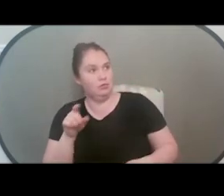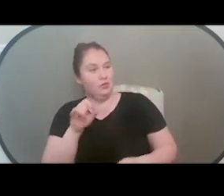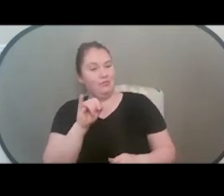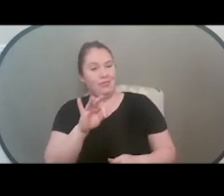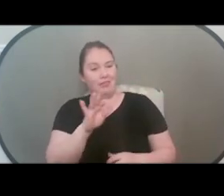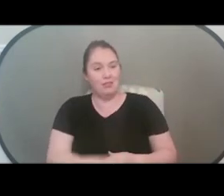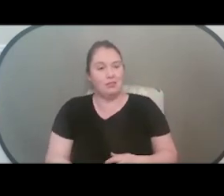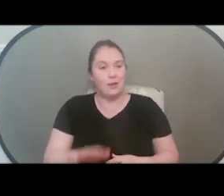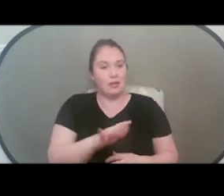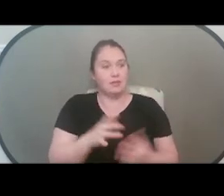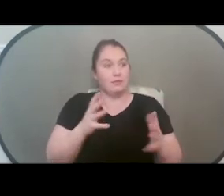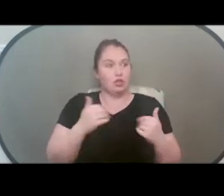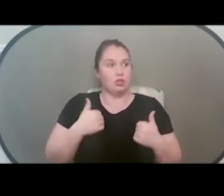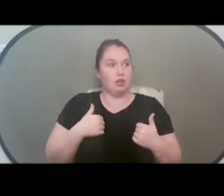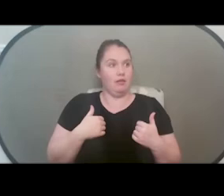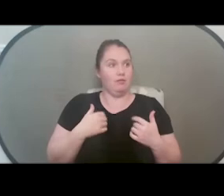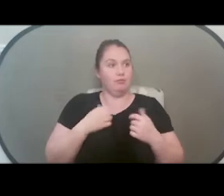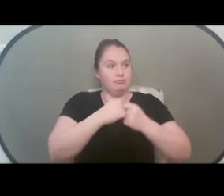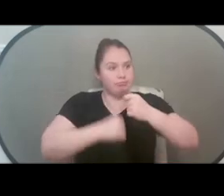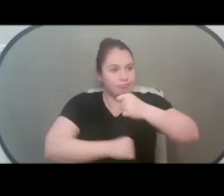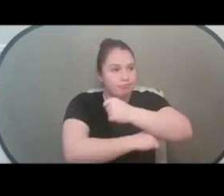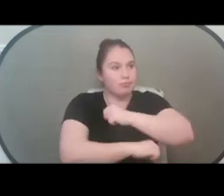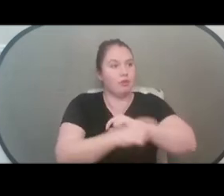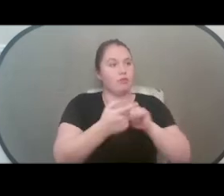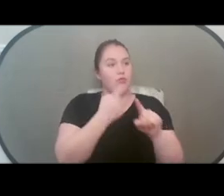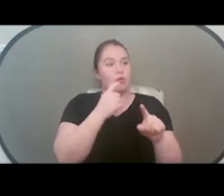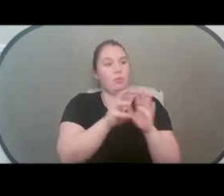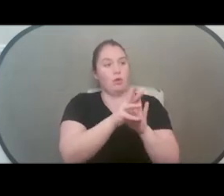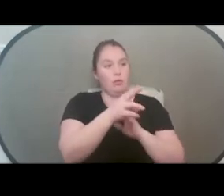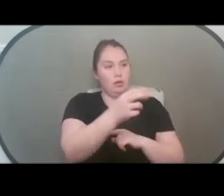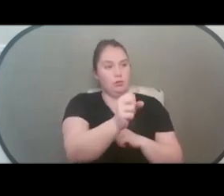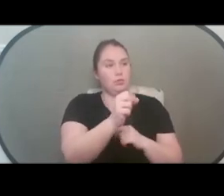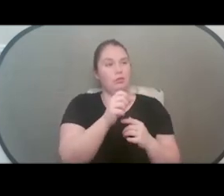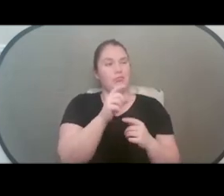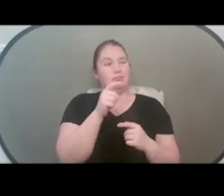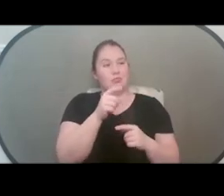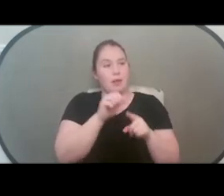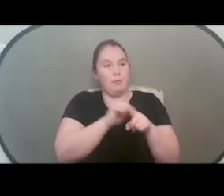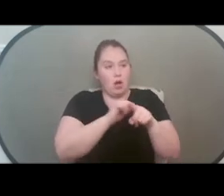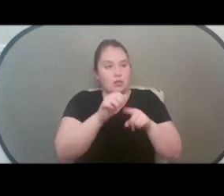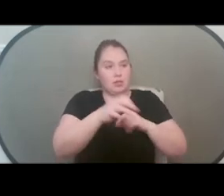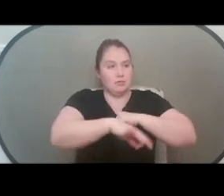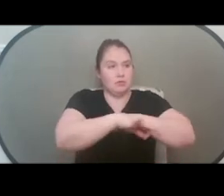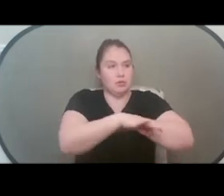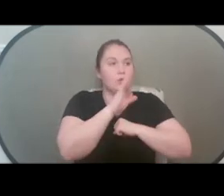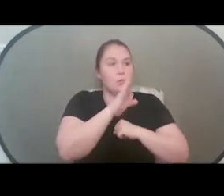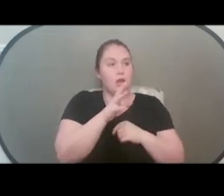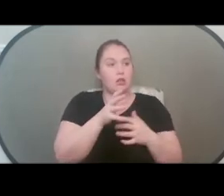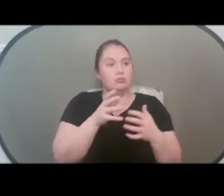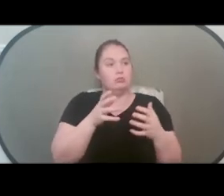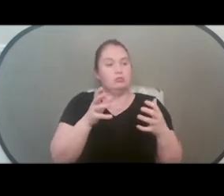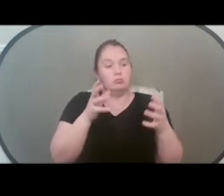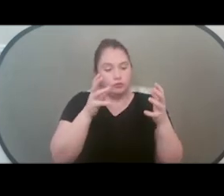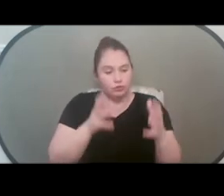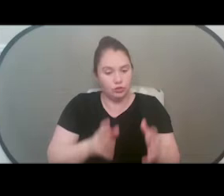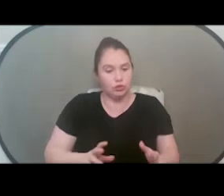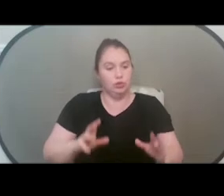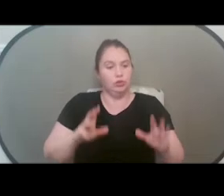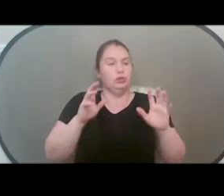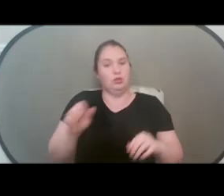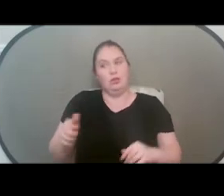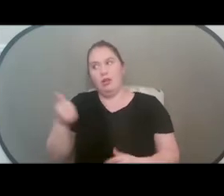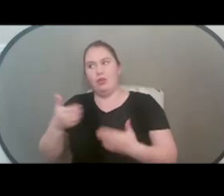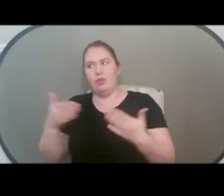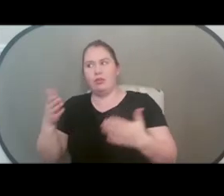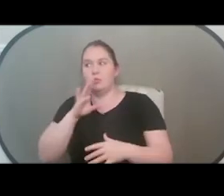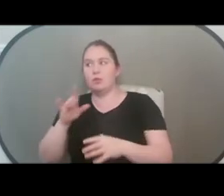the existing framework for Waco High is practice field, that's probably where a lot of those other items are going to be able to